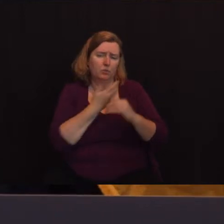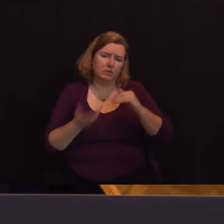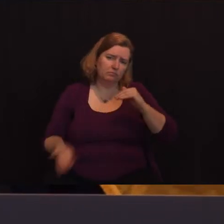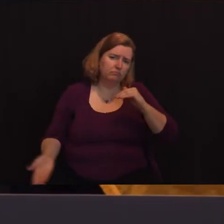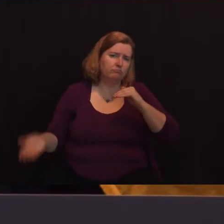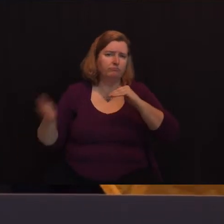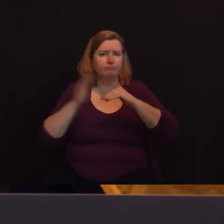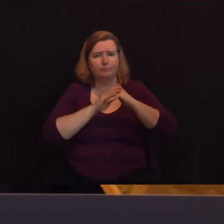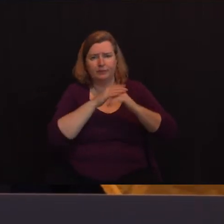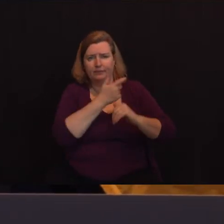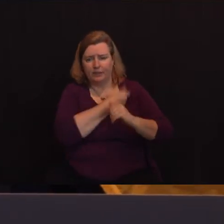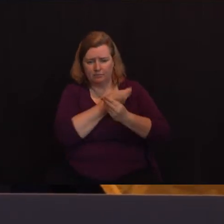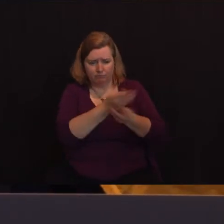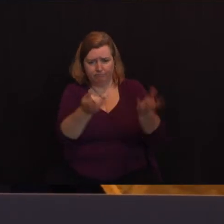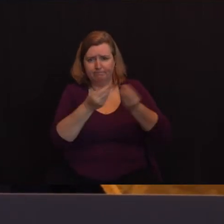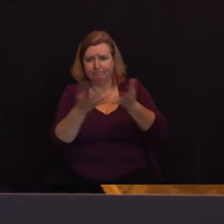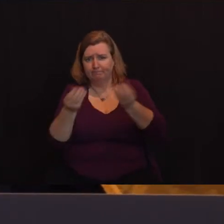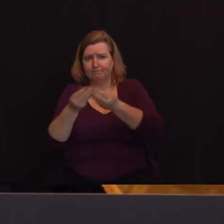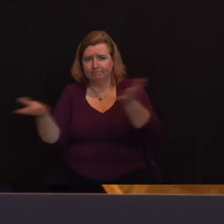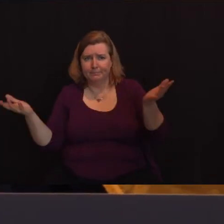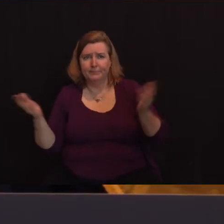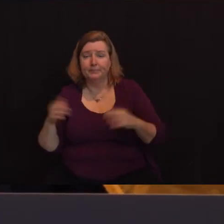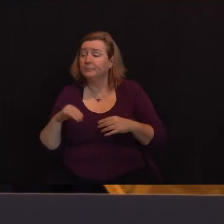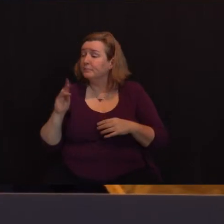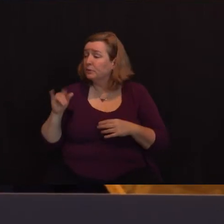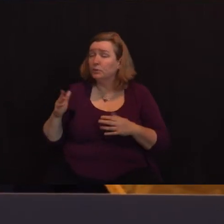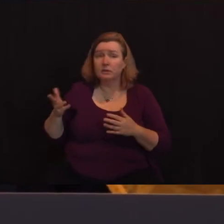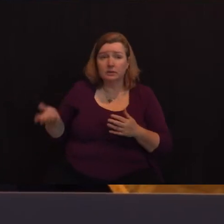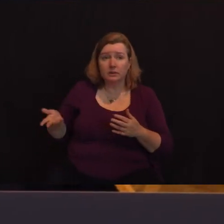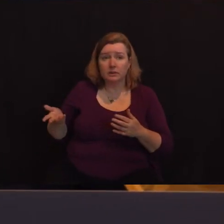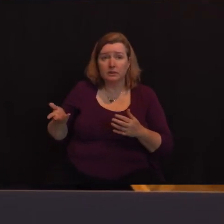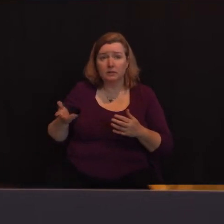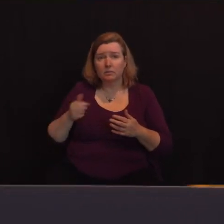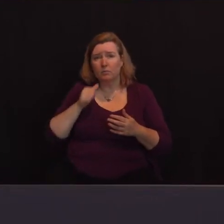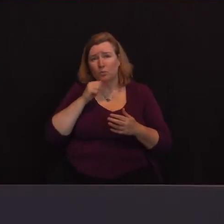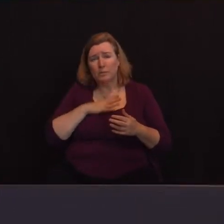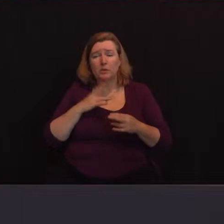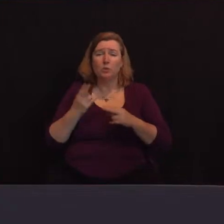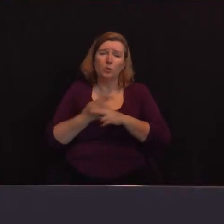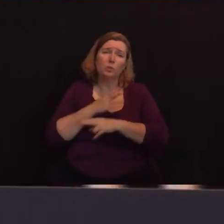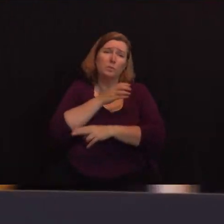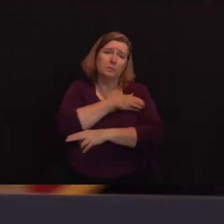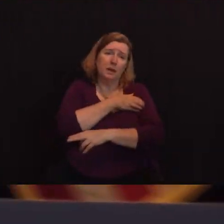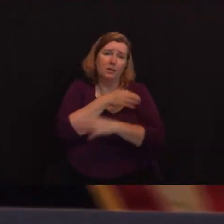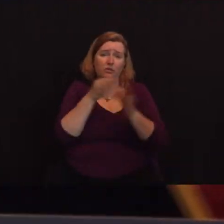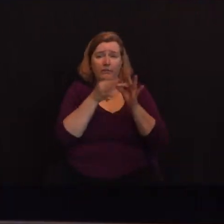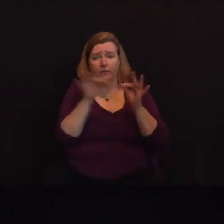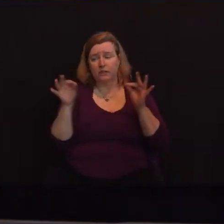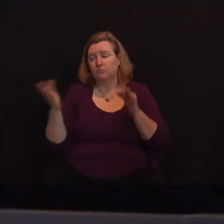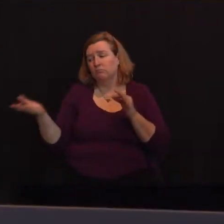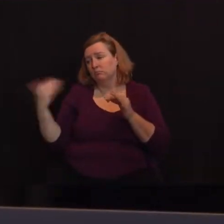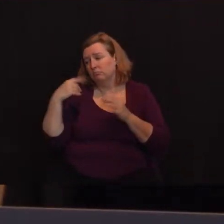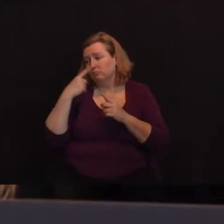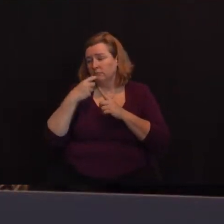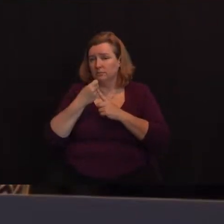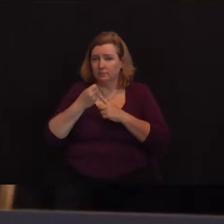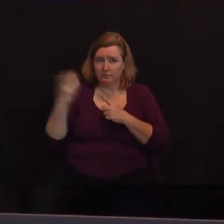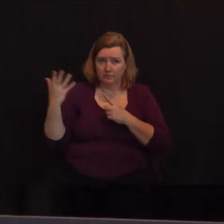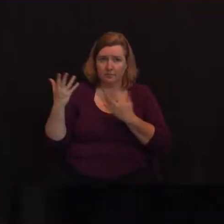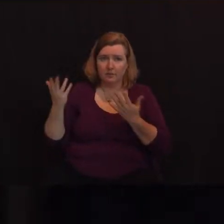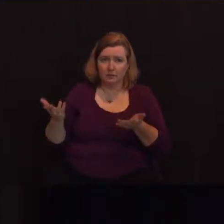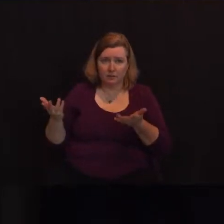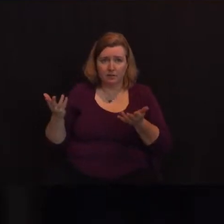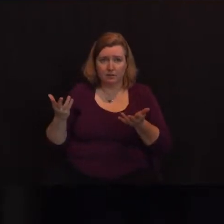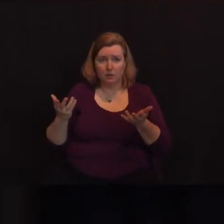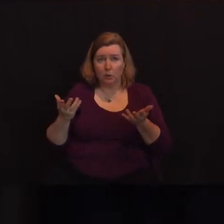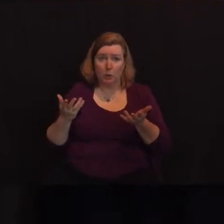Tina or Judy, you got to come in. Women use your power. What's that mean? And any corrections you want to make on